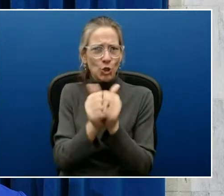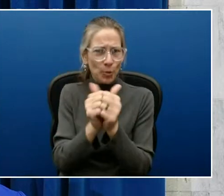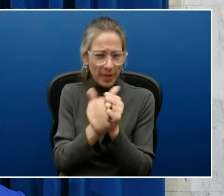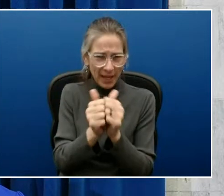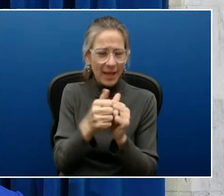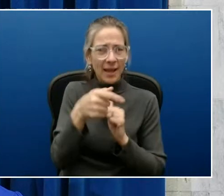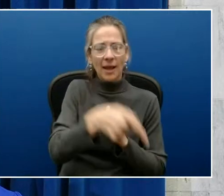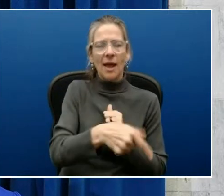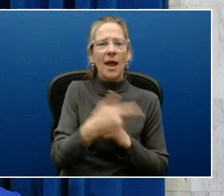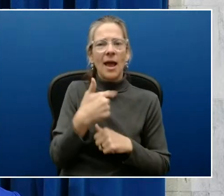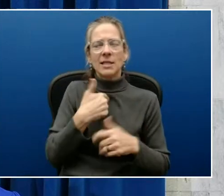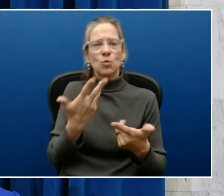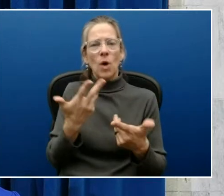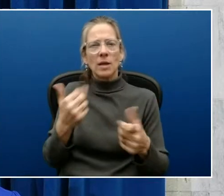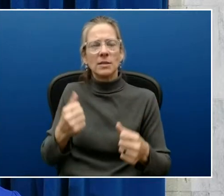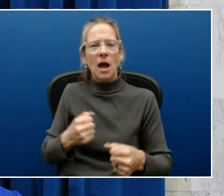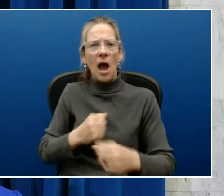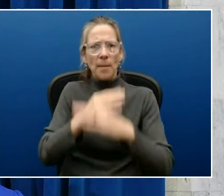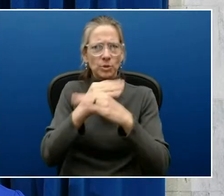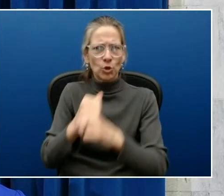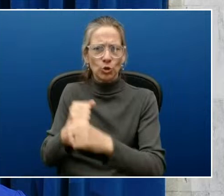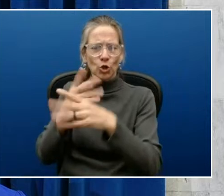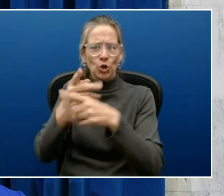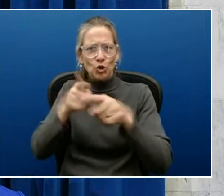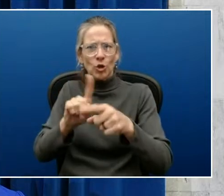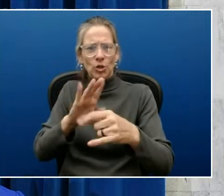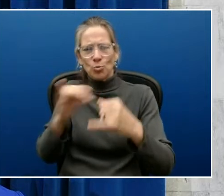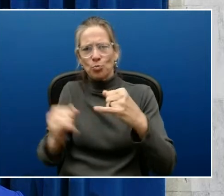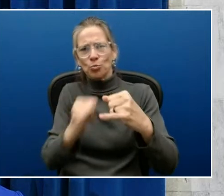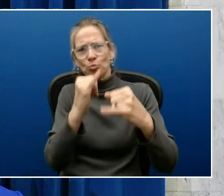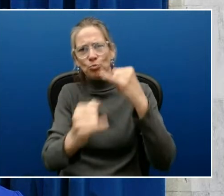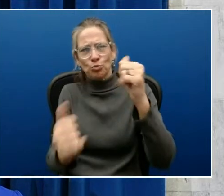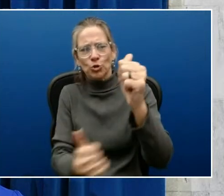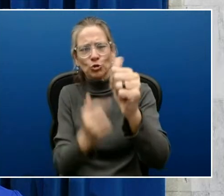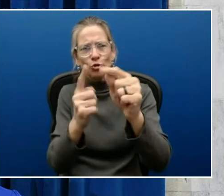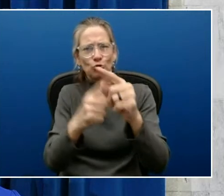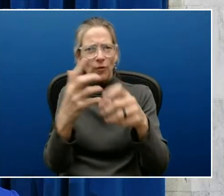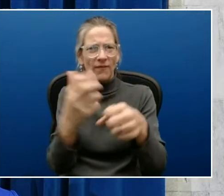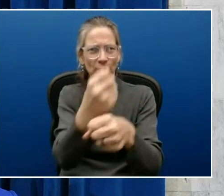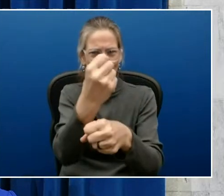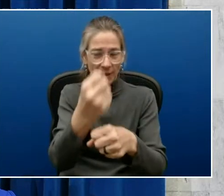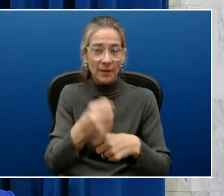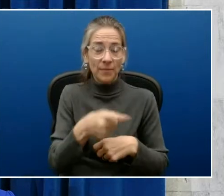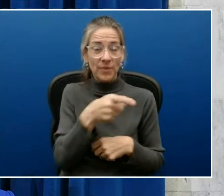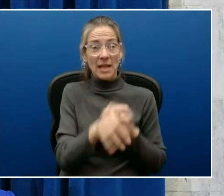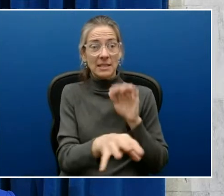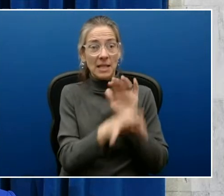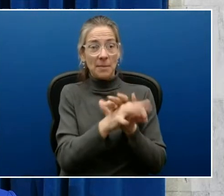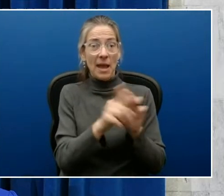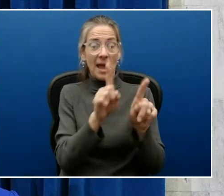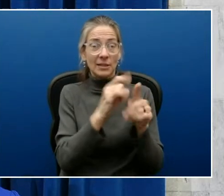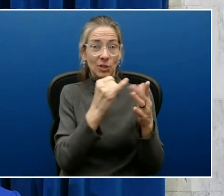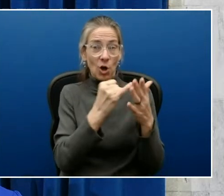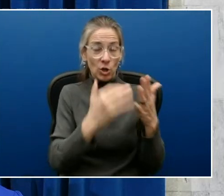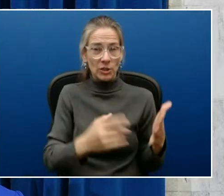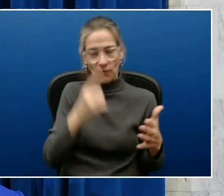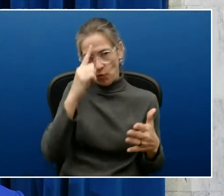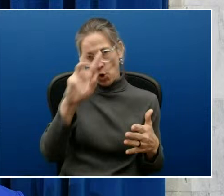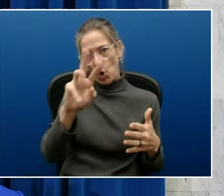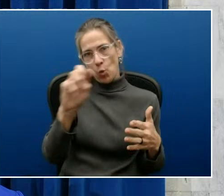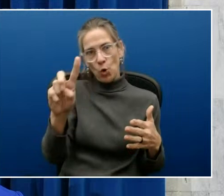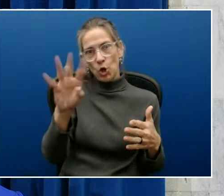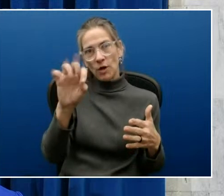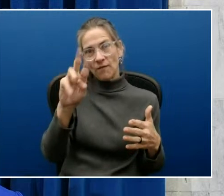obstacles faced in the pursuit of victory. Lajera was also selected as the artist for the Woodford Reserve Bottle for this year's